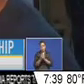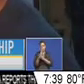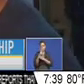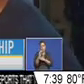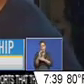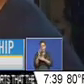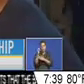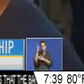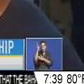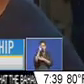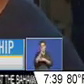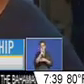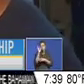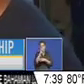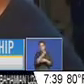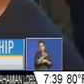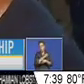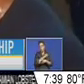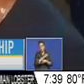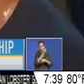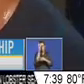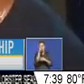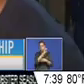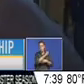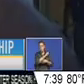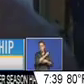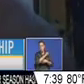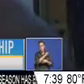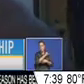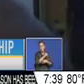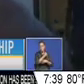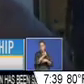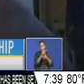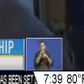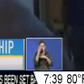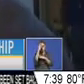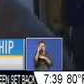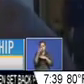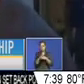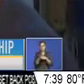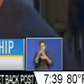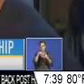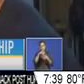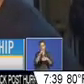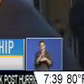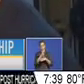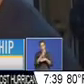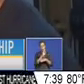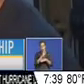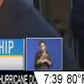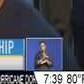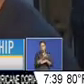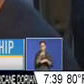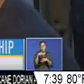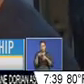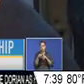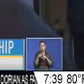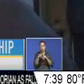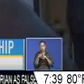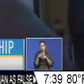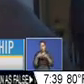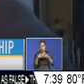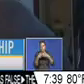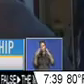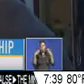Coach Nicholas Isidoro of Cuba. He will be training me down in Florida. I'll head over to my head coach,